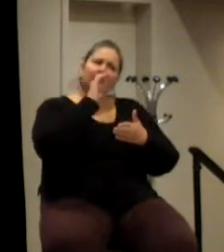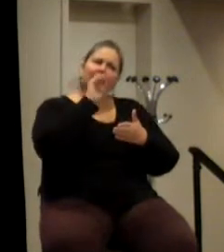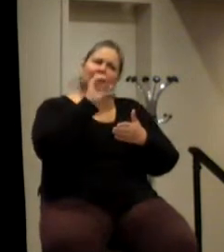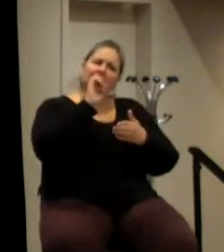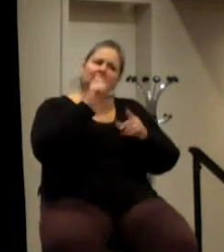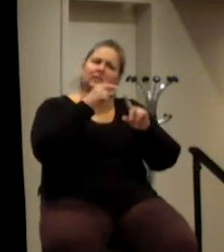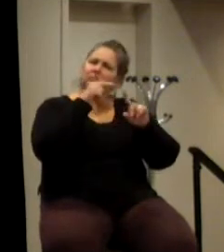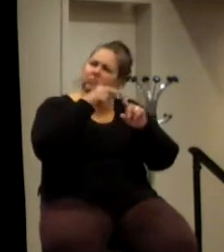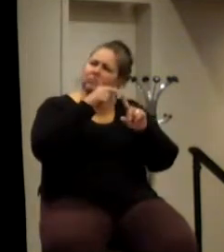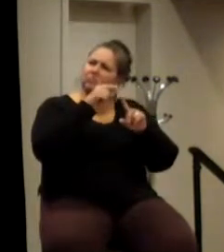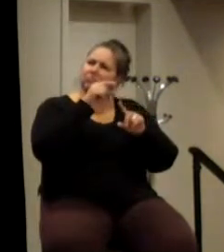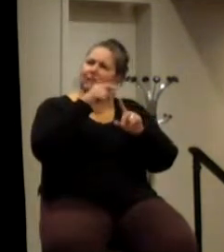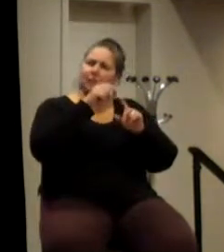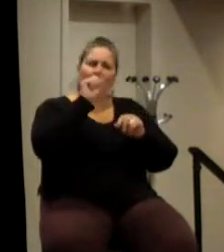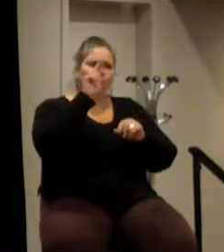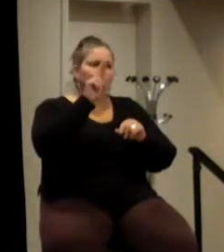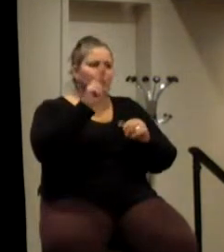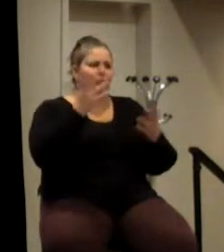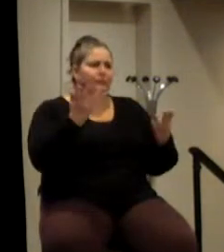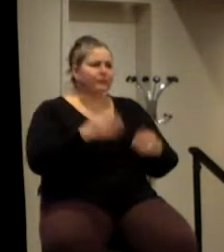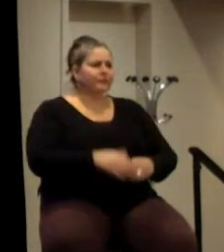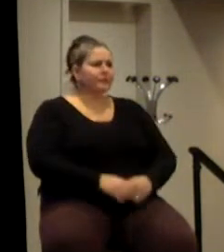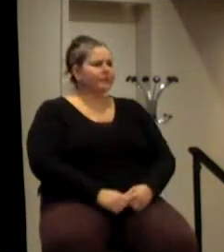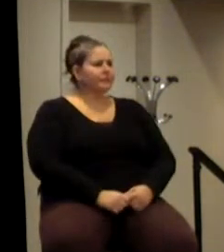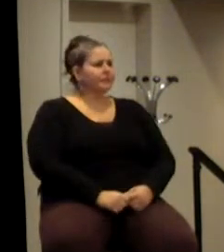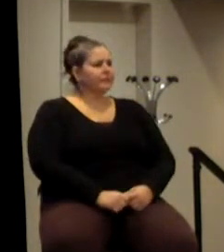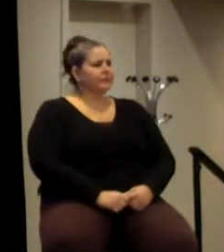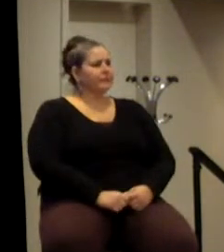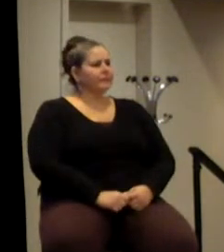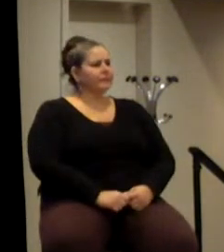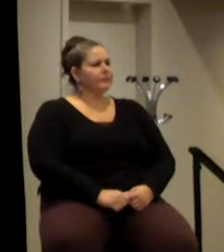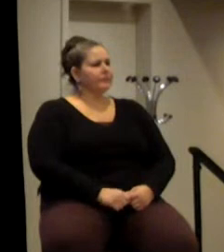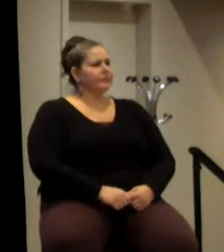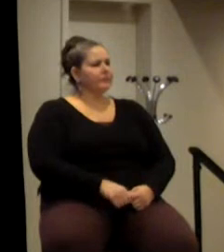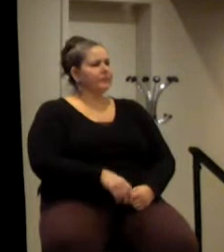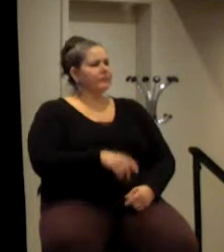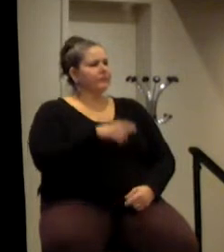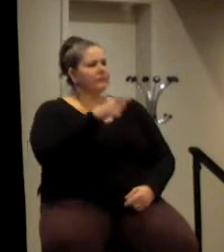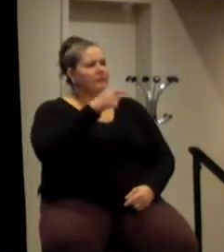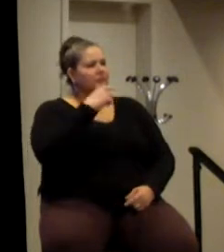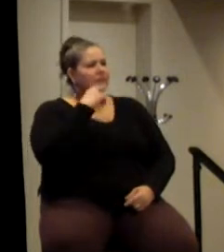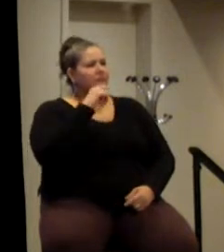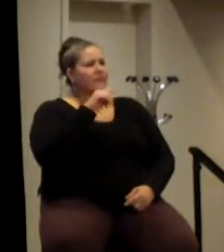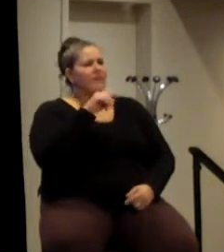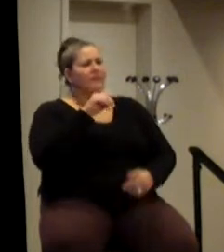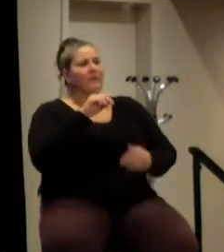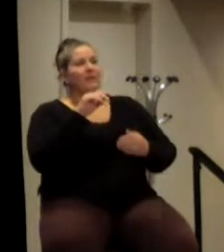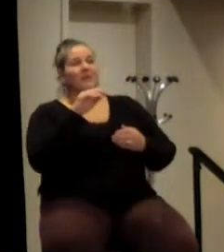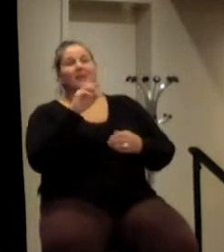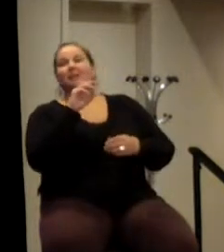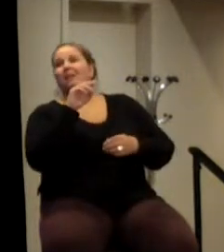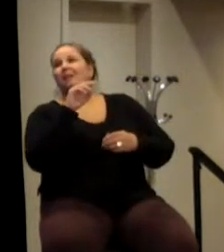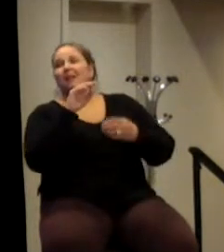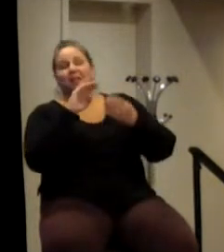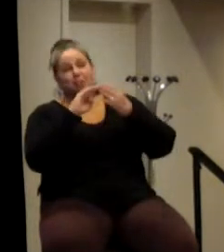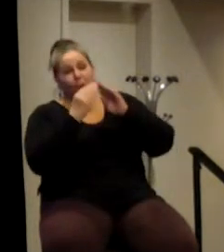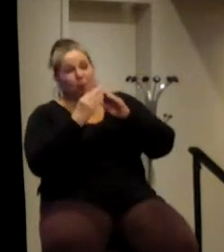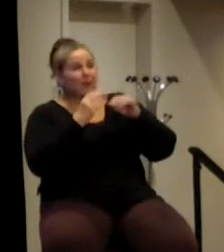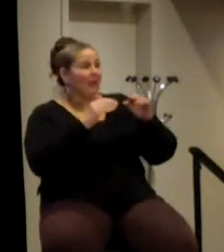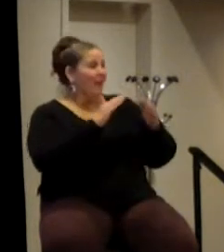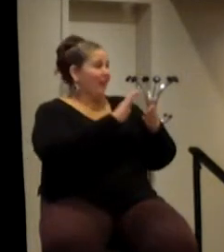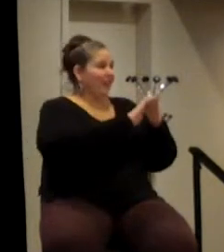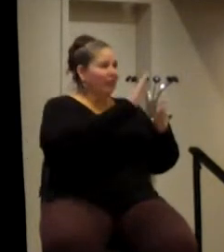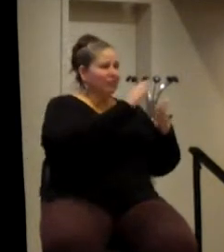them for higher ed. I think yesterday there was 73 cases. I think 7 out of the 73 were